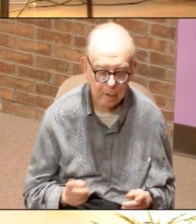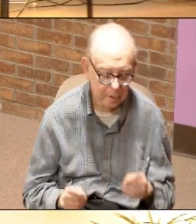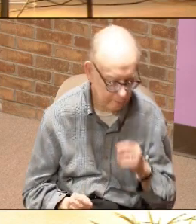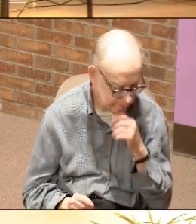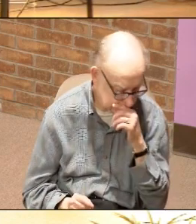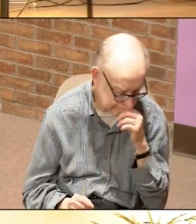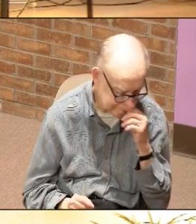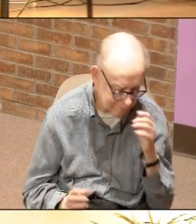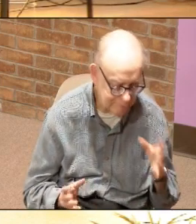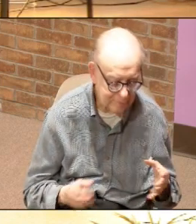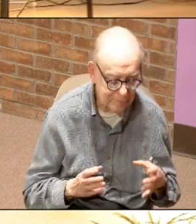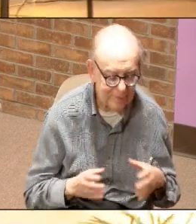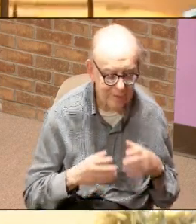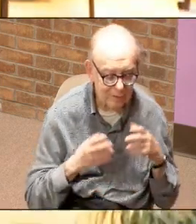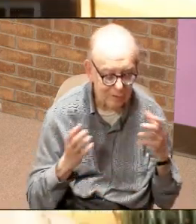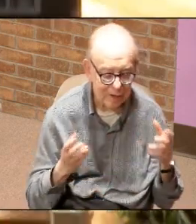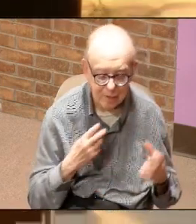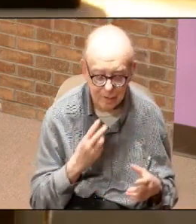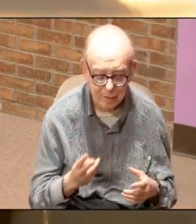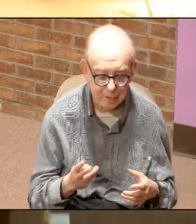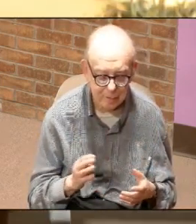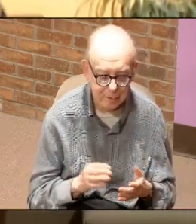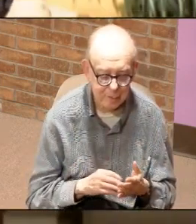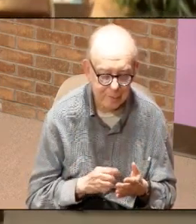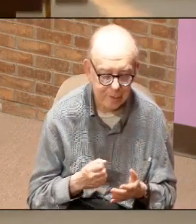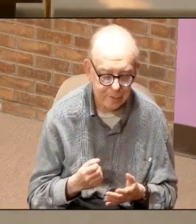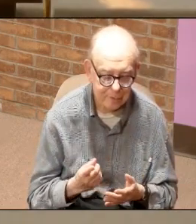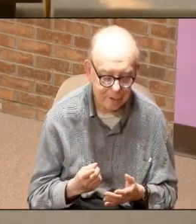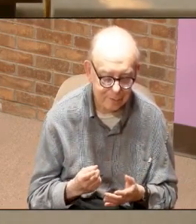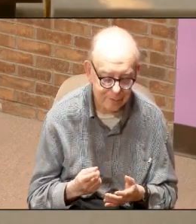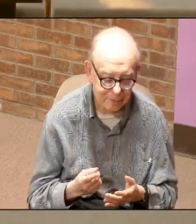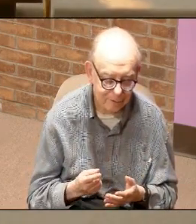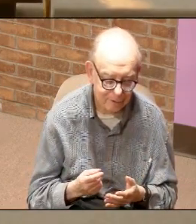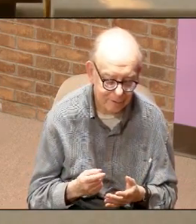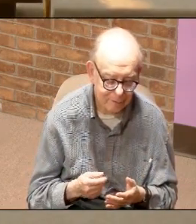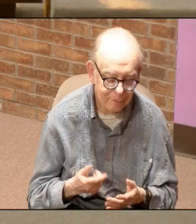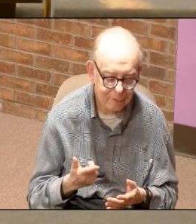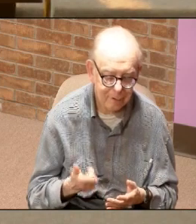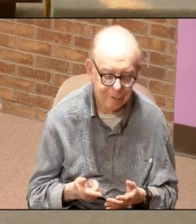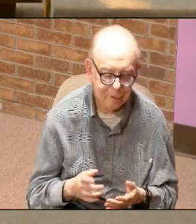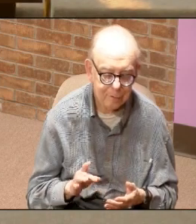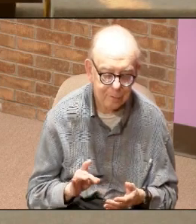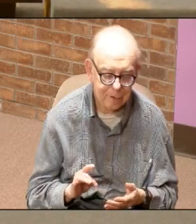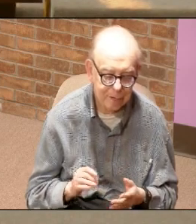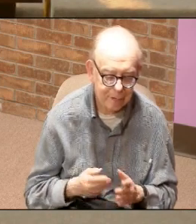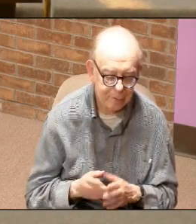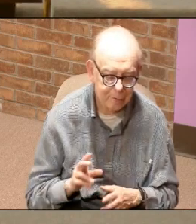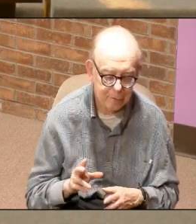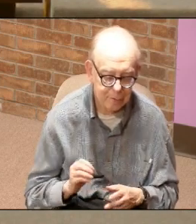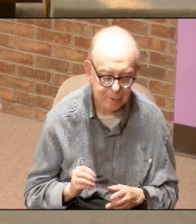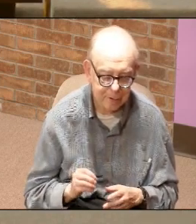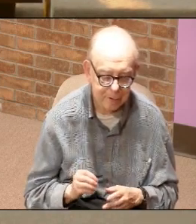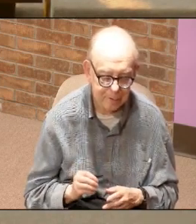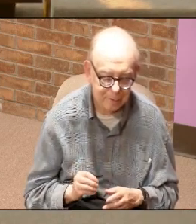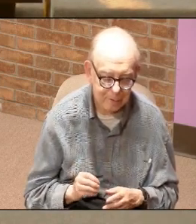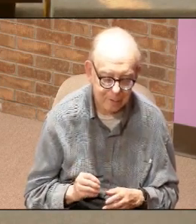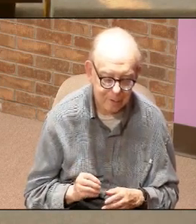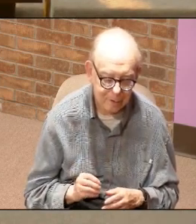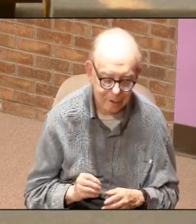me get a little louder, okay? Matthew 11, 28 to 30.